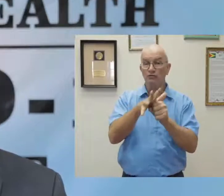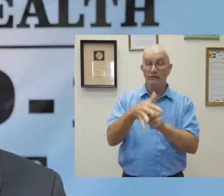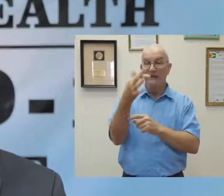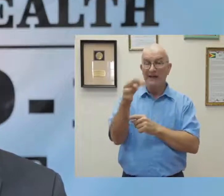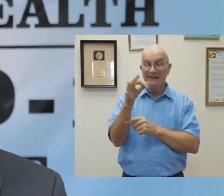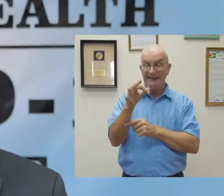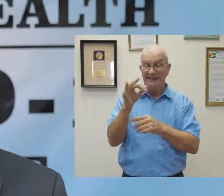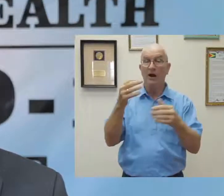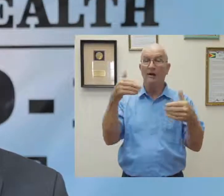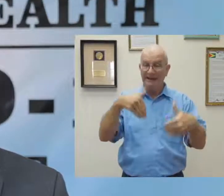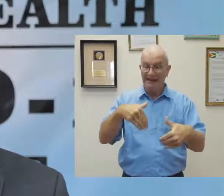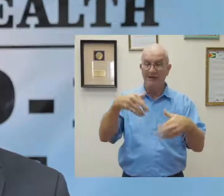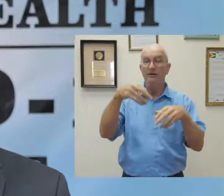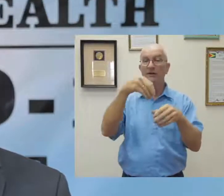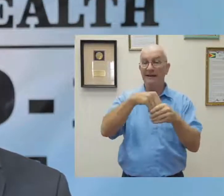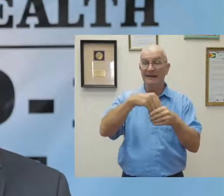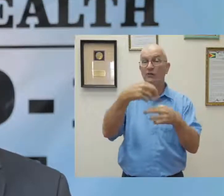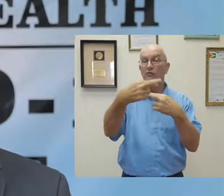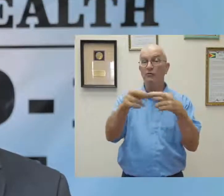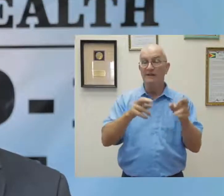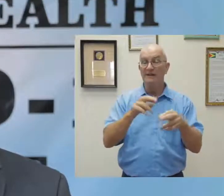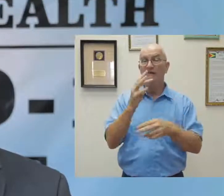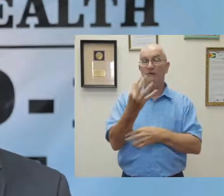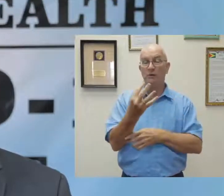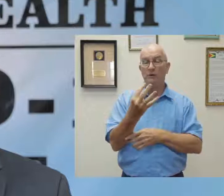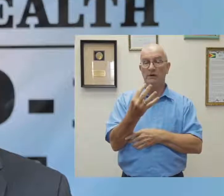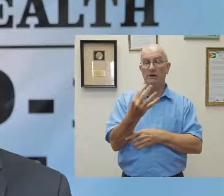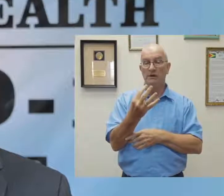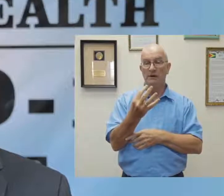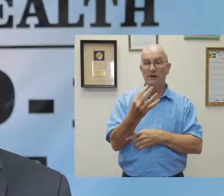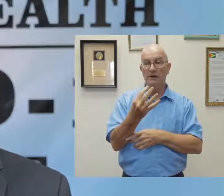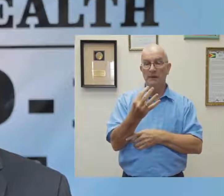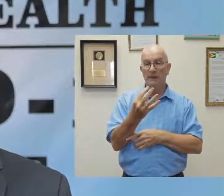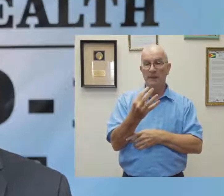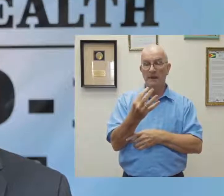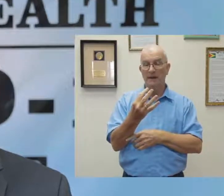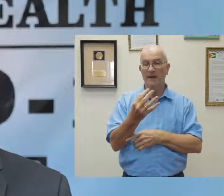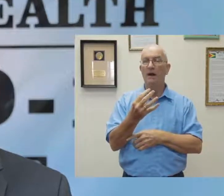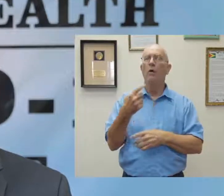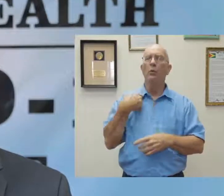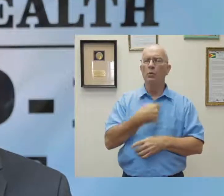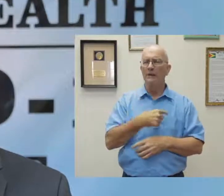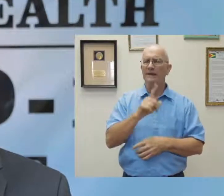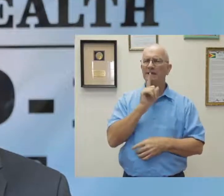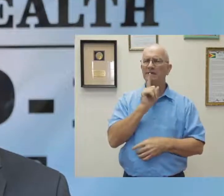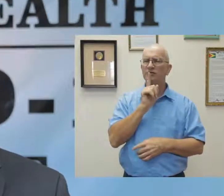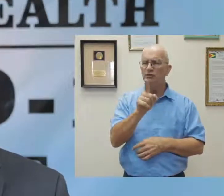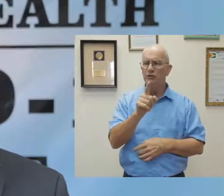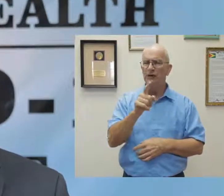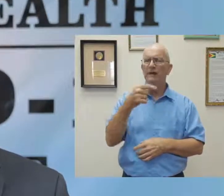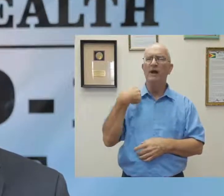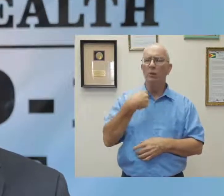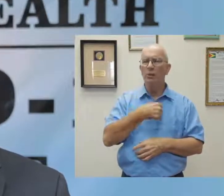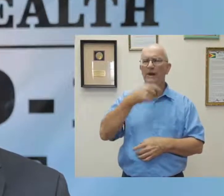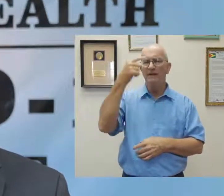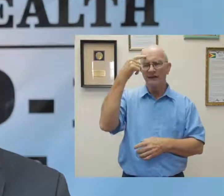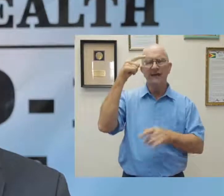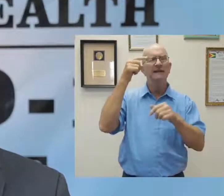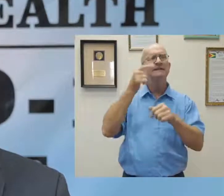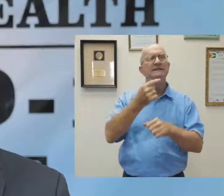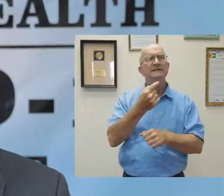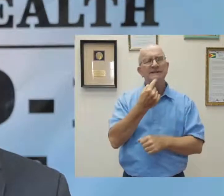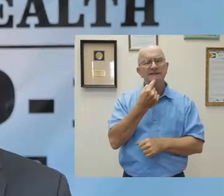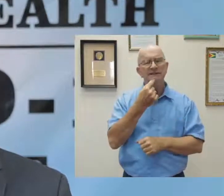4. This clearly indicates that persons are not taking note of and putting into practice the